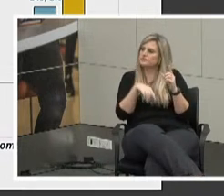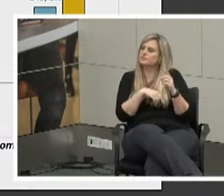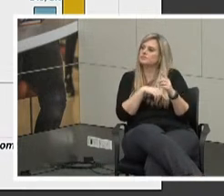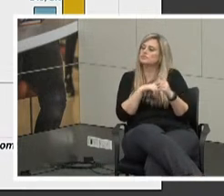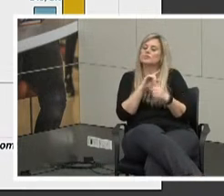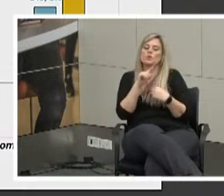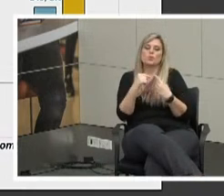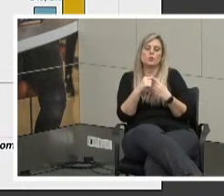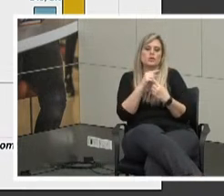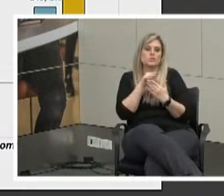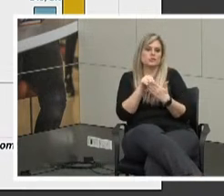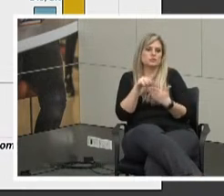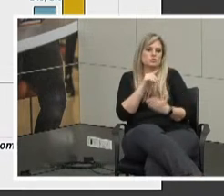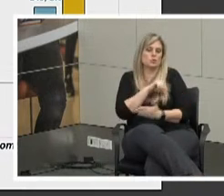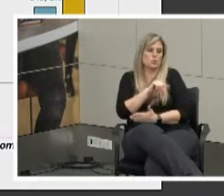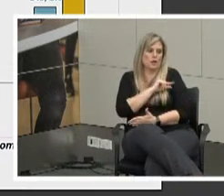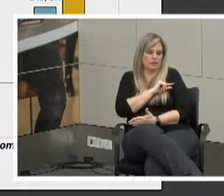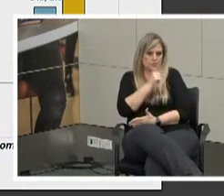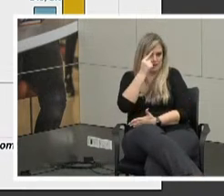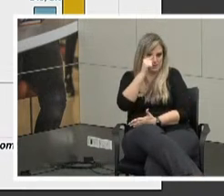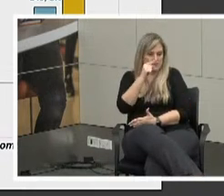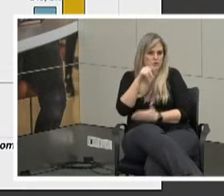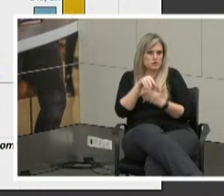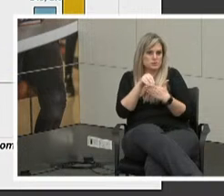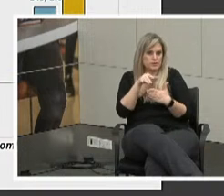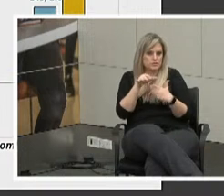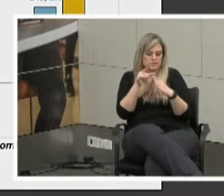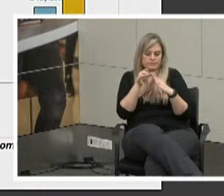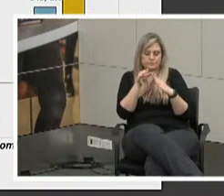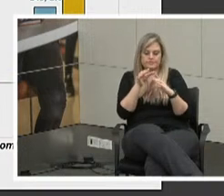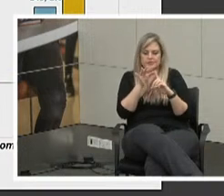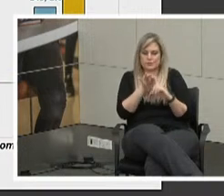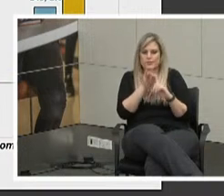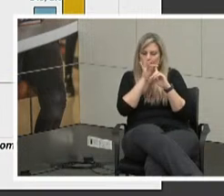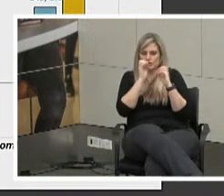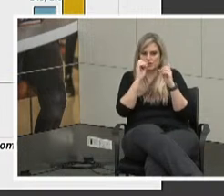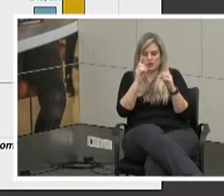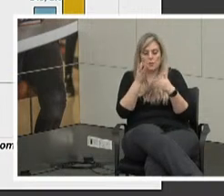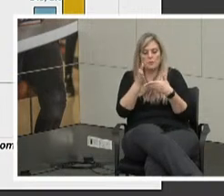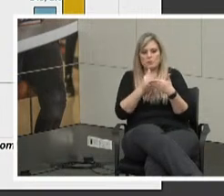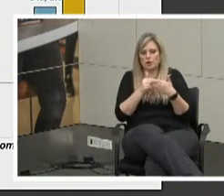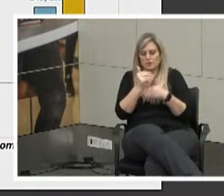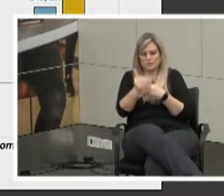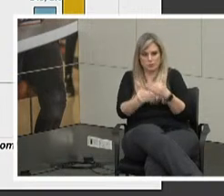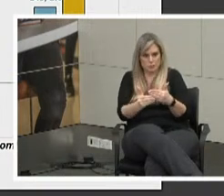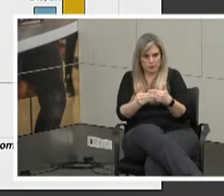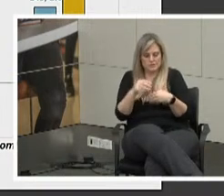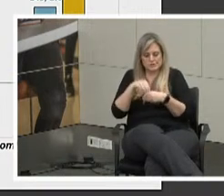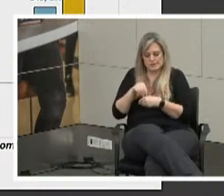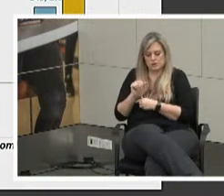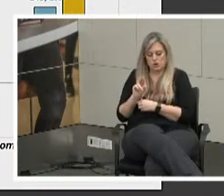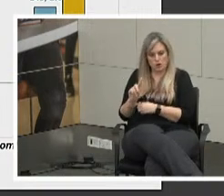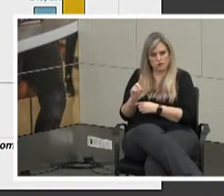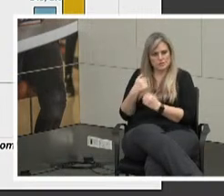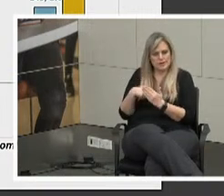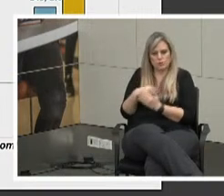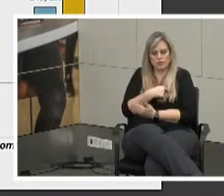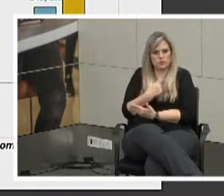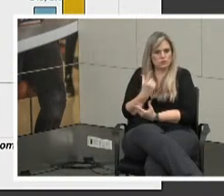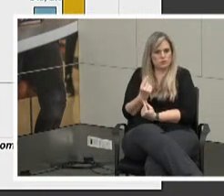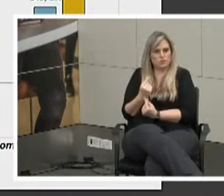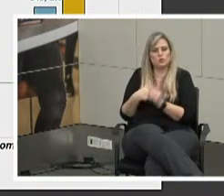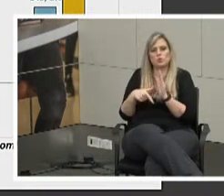qualifies for special education then part of the process in that art committee is that we review data like